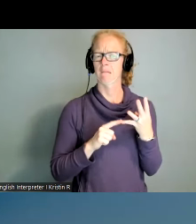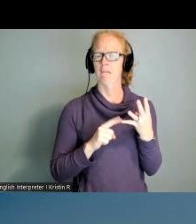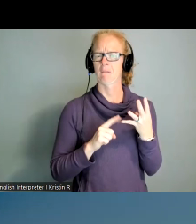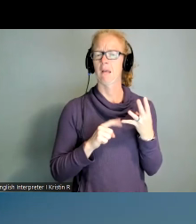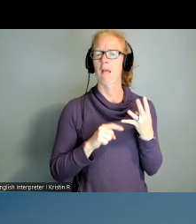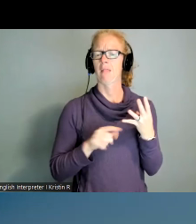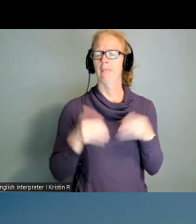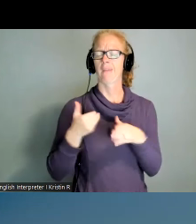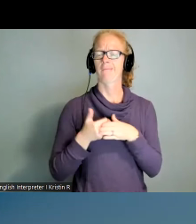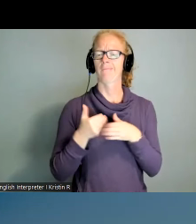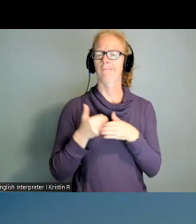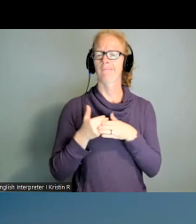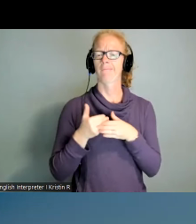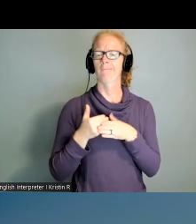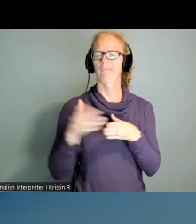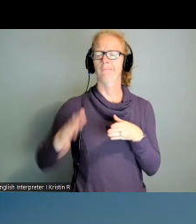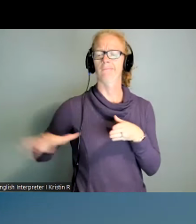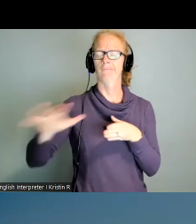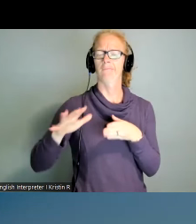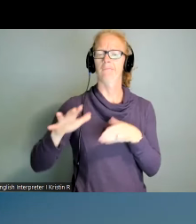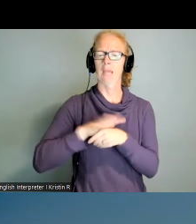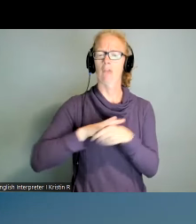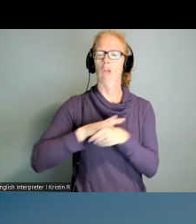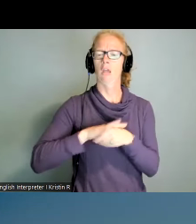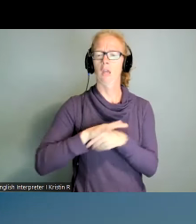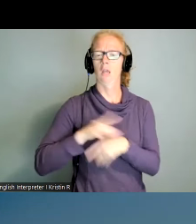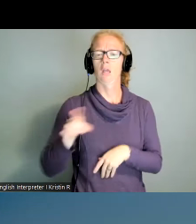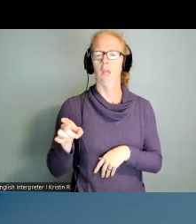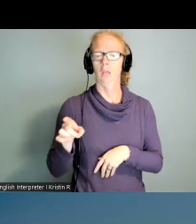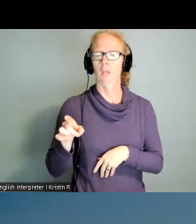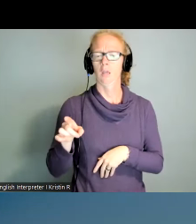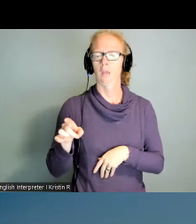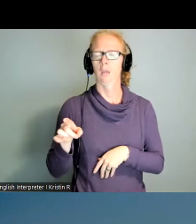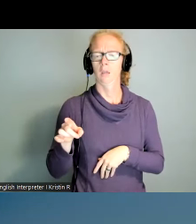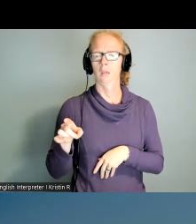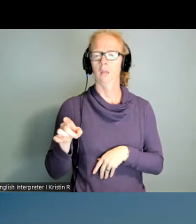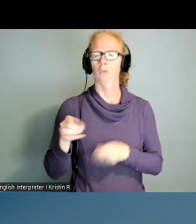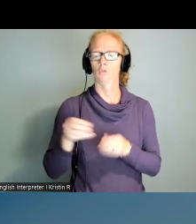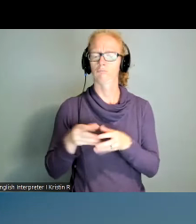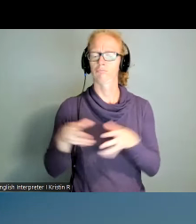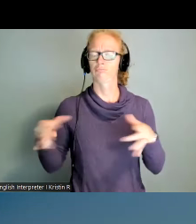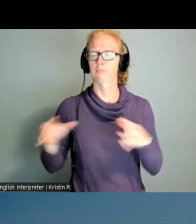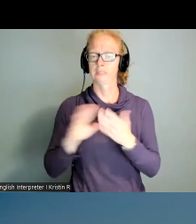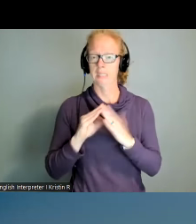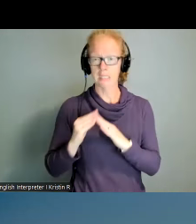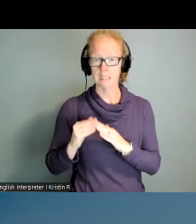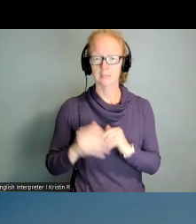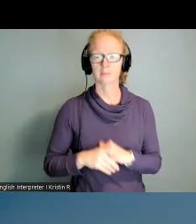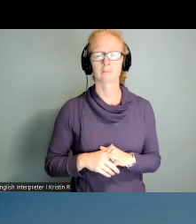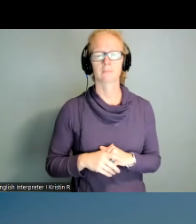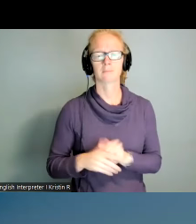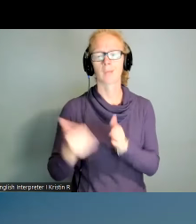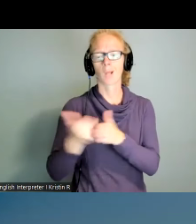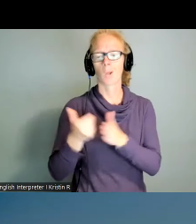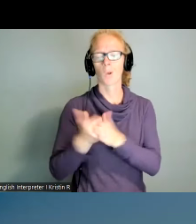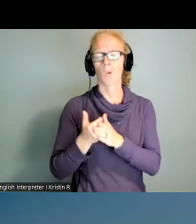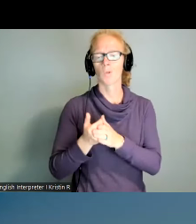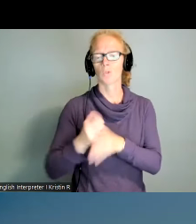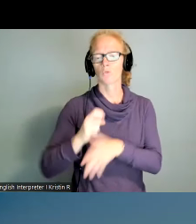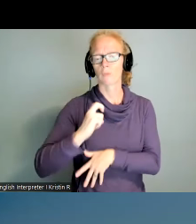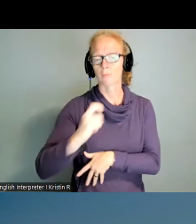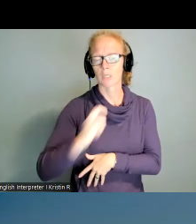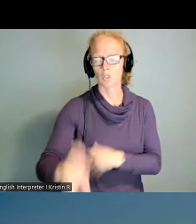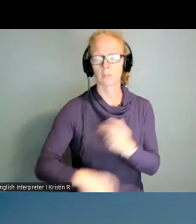and redeveloping them provides opportunities to further the objectives of smart growth cities, such as close to transit,